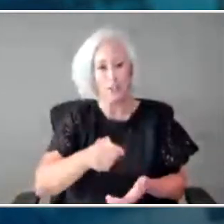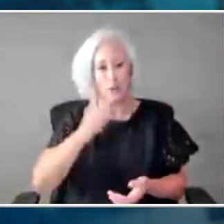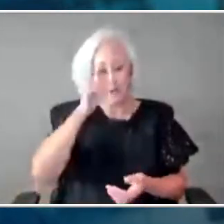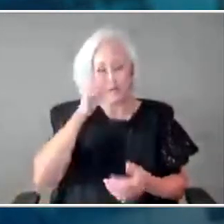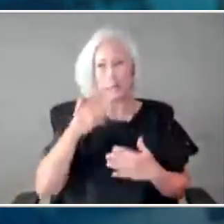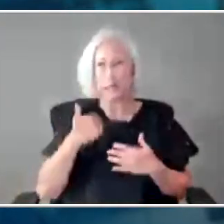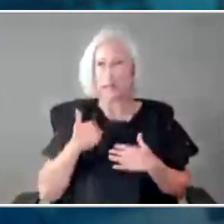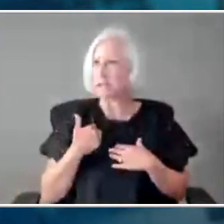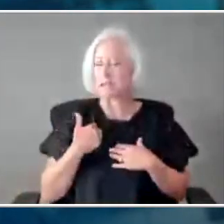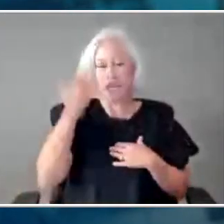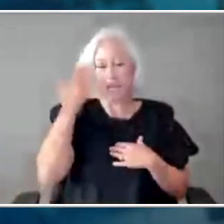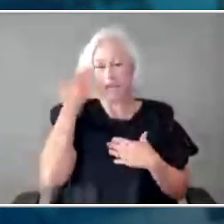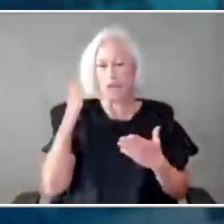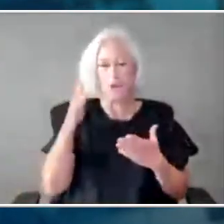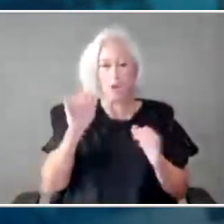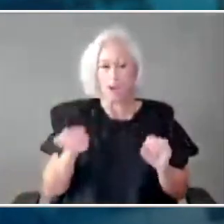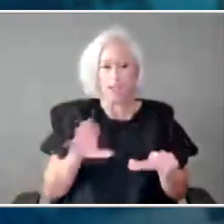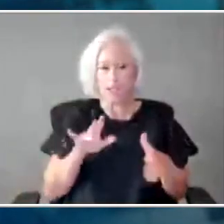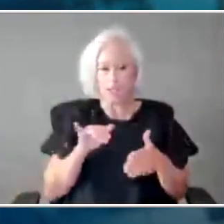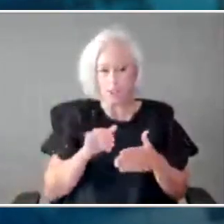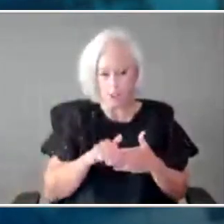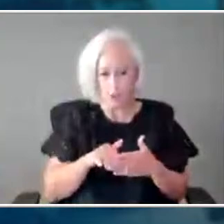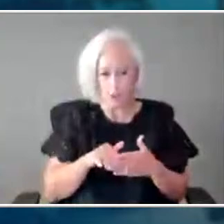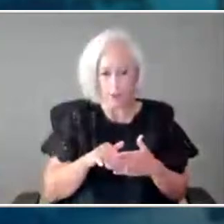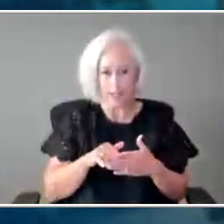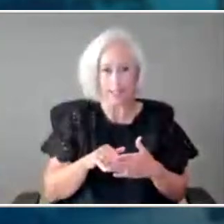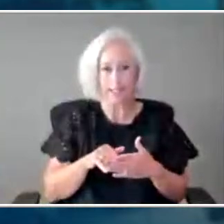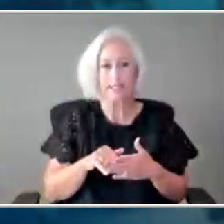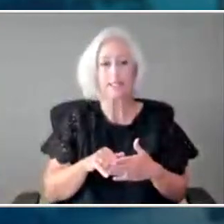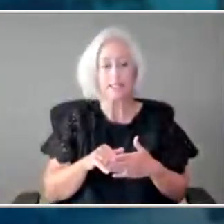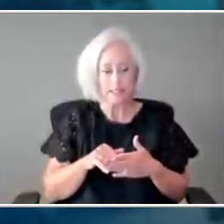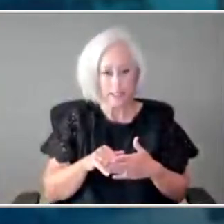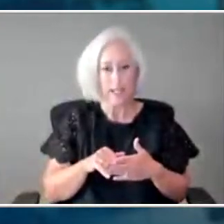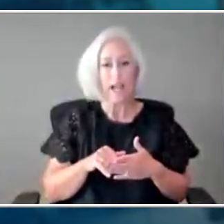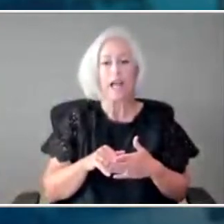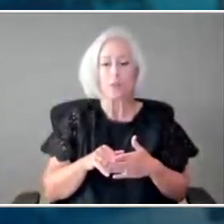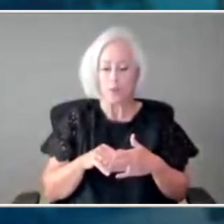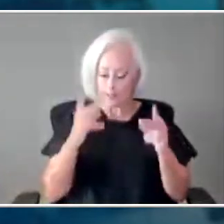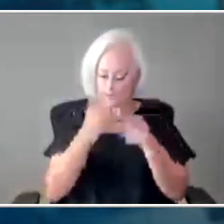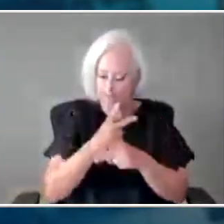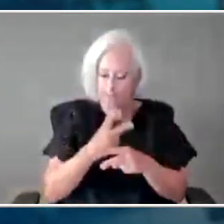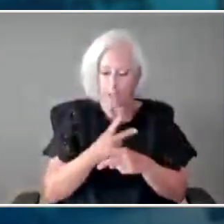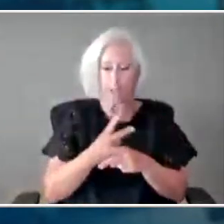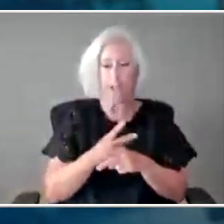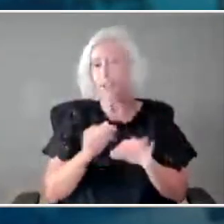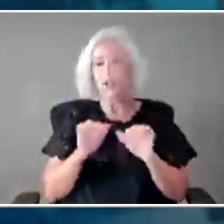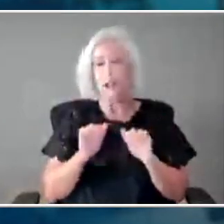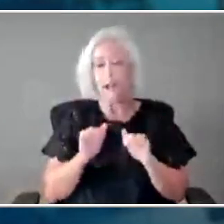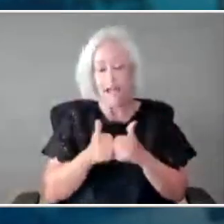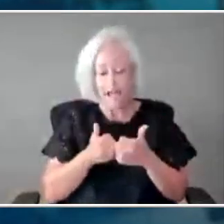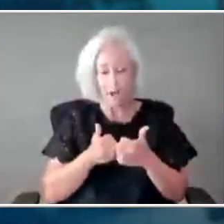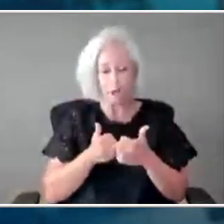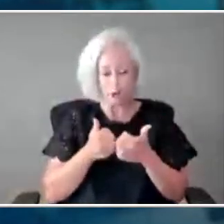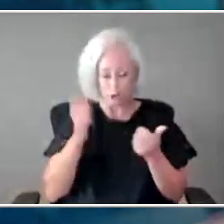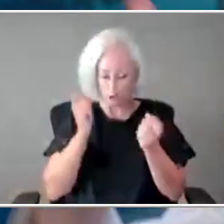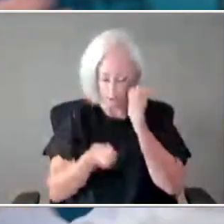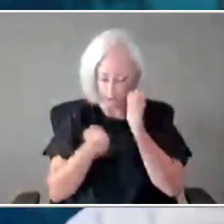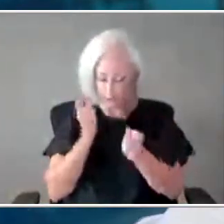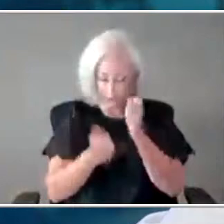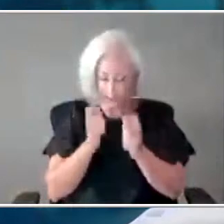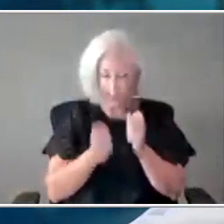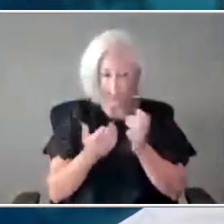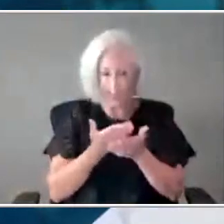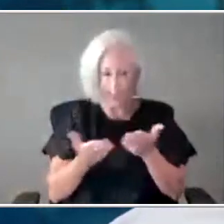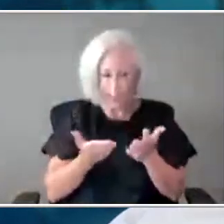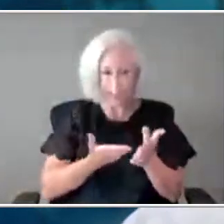I feel like you came in one time and we're like, I don't know if I can do this. And we managed to kind of find a way to work together to navigate through those symptoms, get her